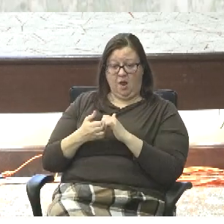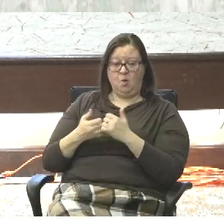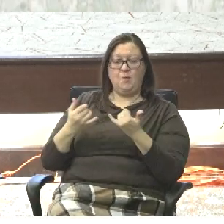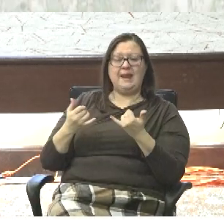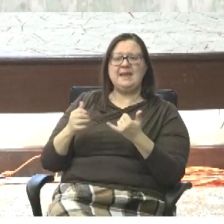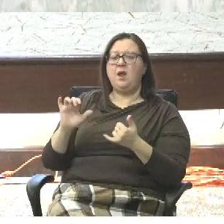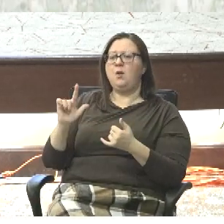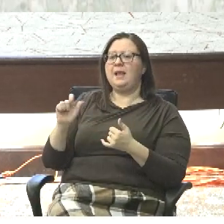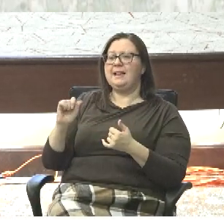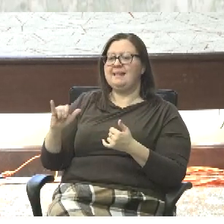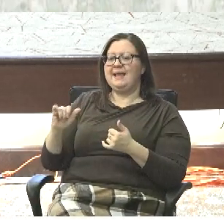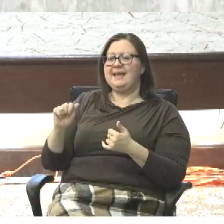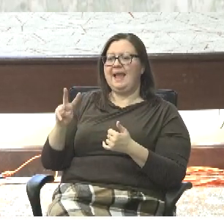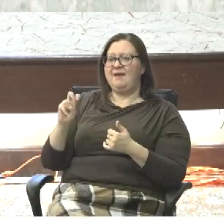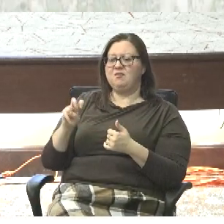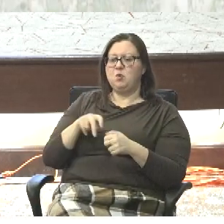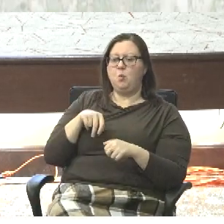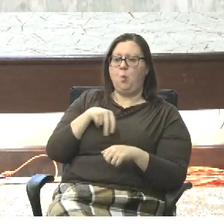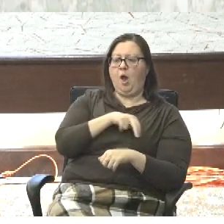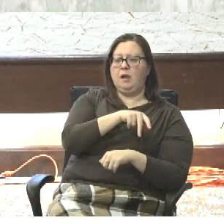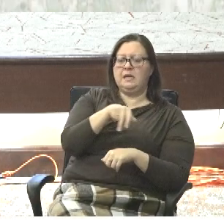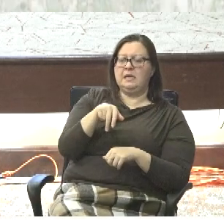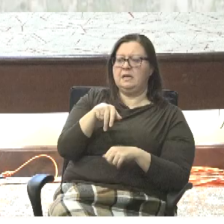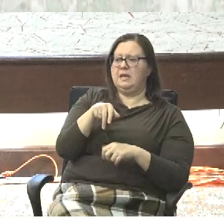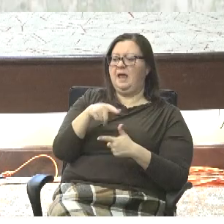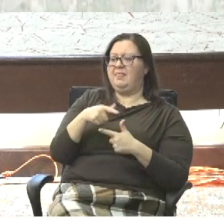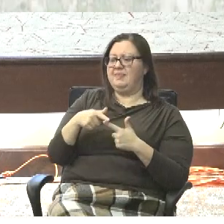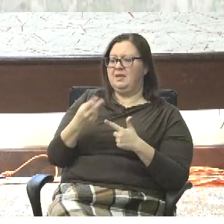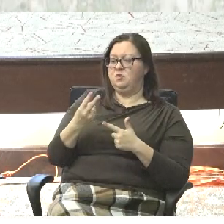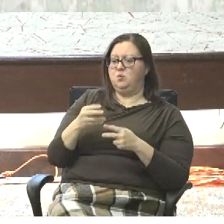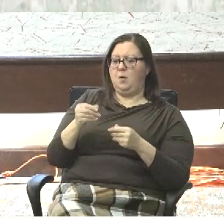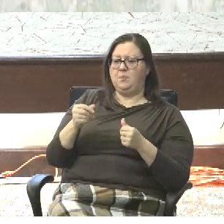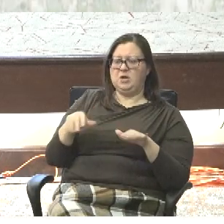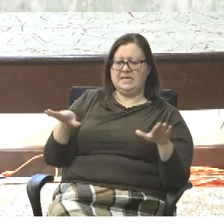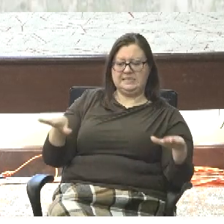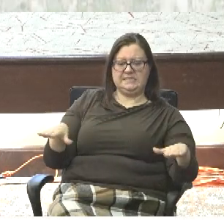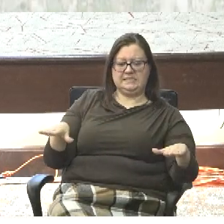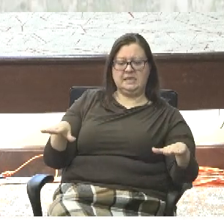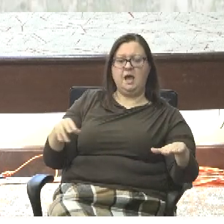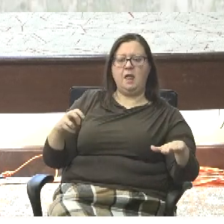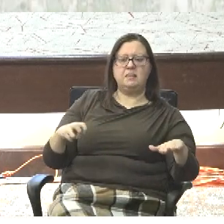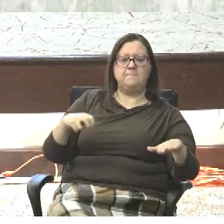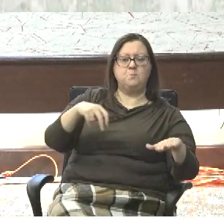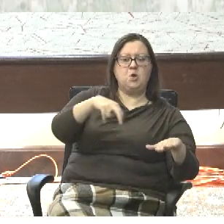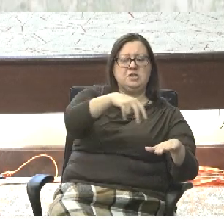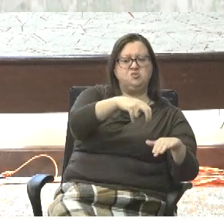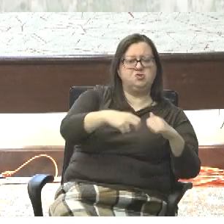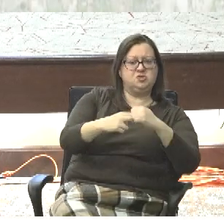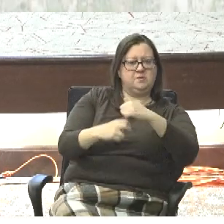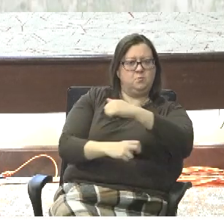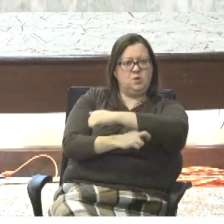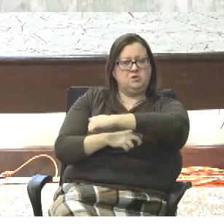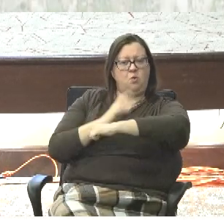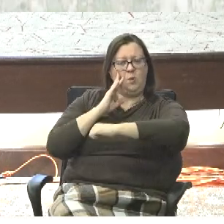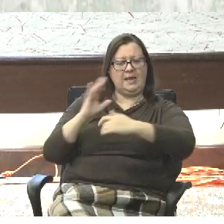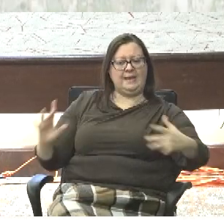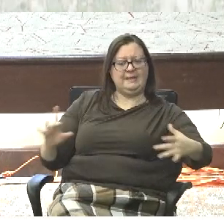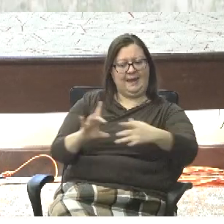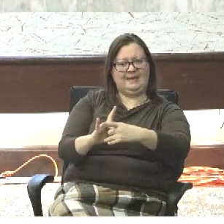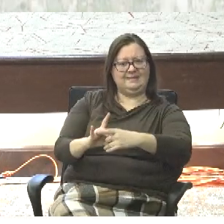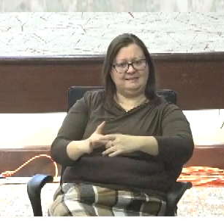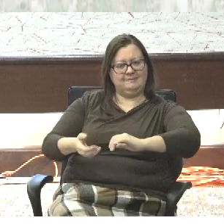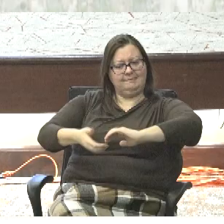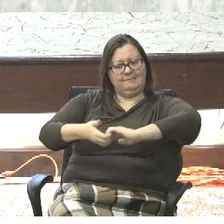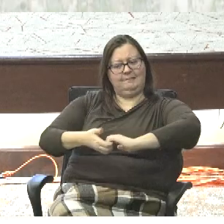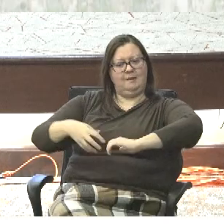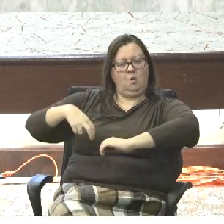Clay Avenue to get between the 2 properties. So this pedestrian bridge is really going to connect these 2 pieces,